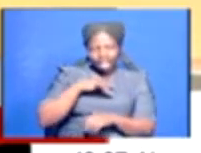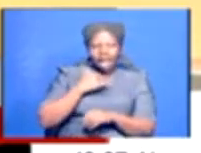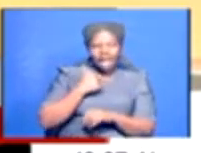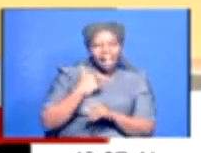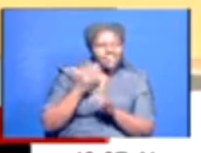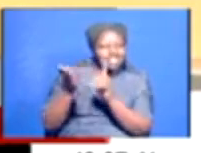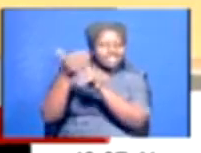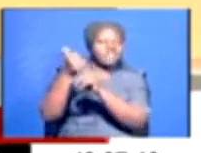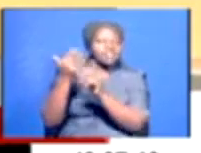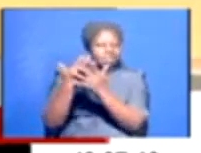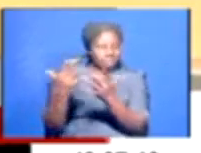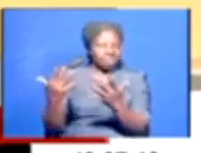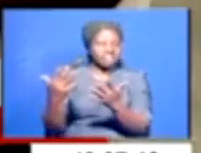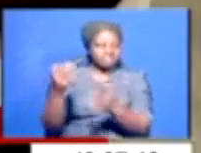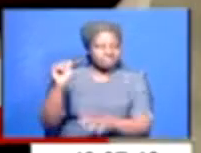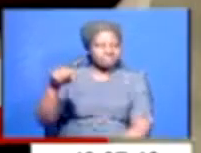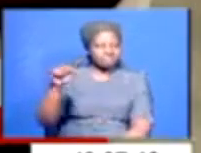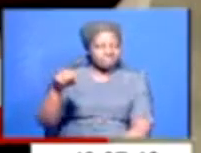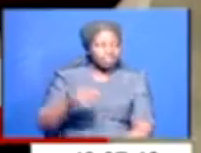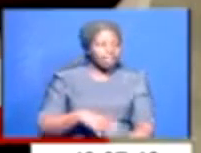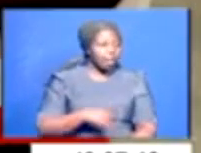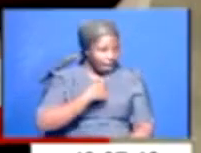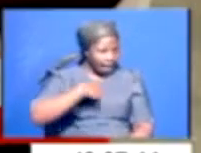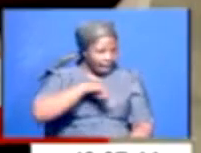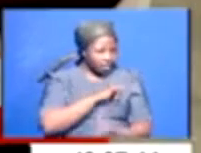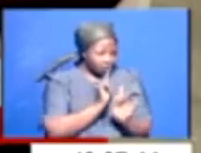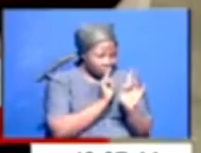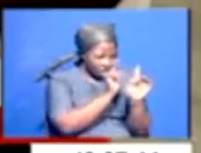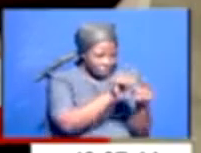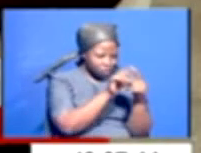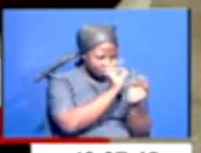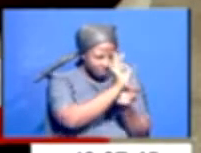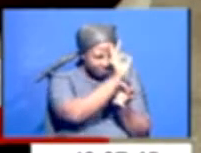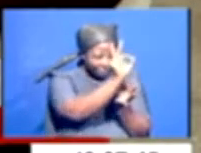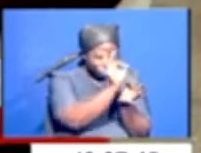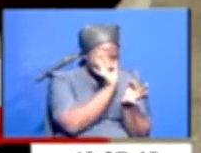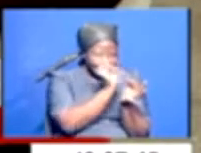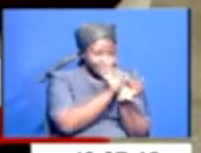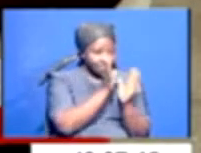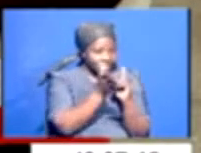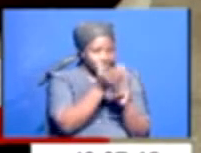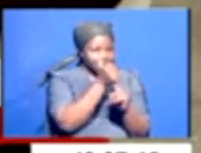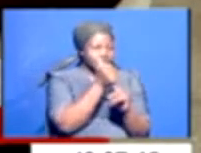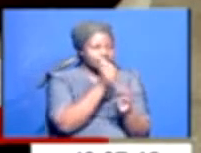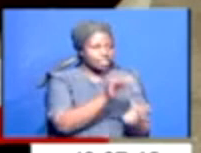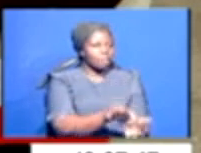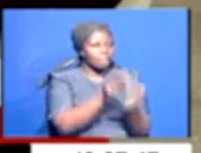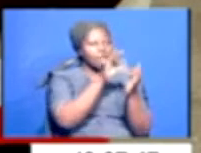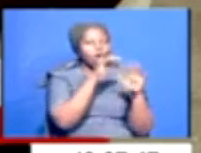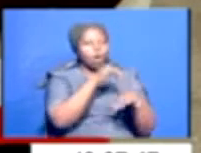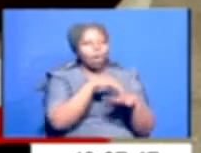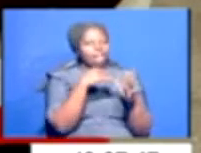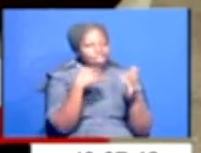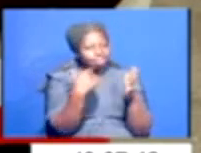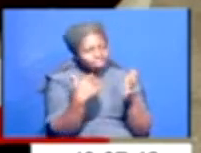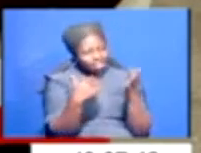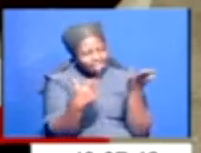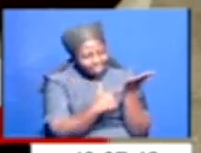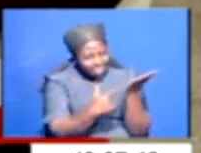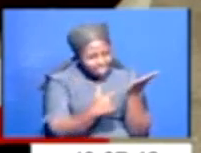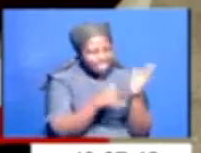Yeah. We'll be coming to those specific achievements, especially when it comes to technique and where you're placed when it comes to